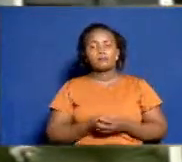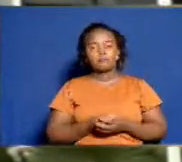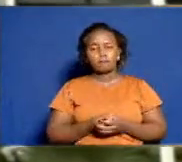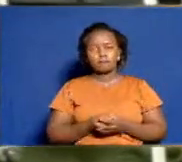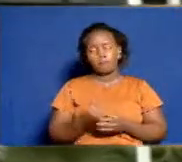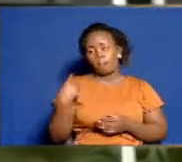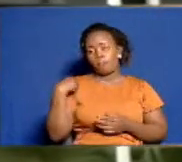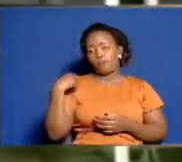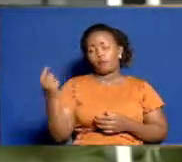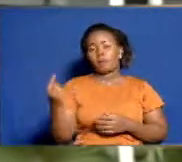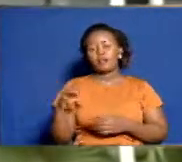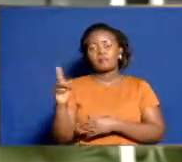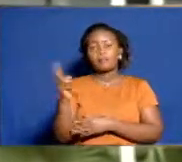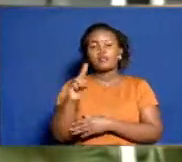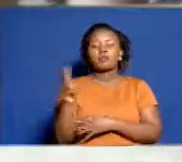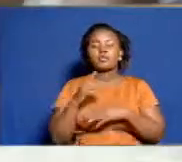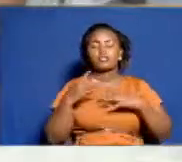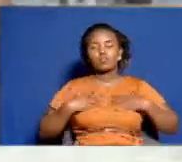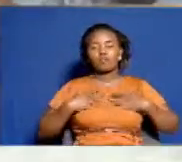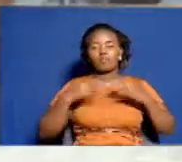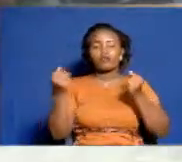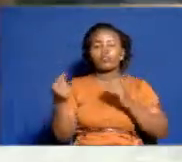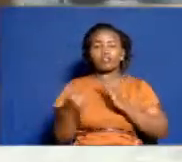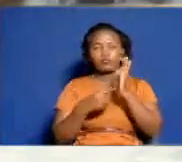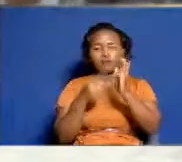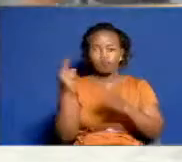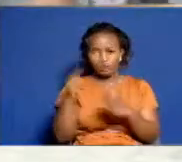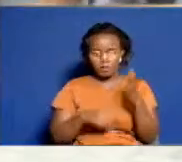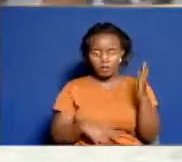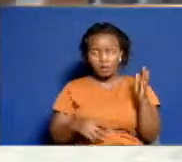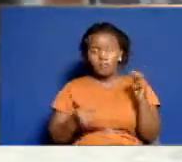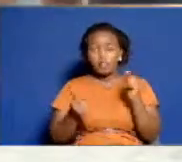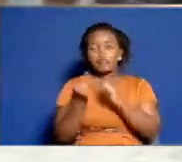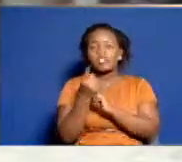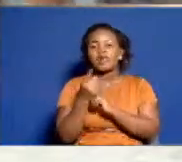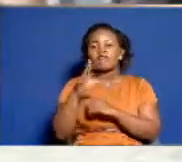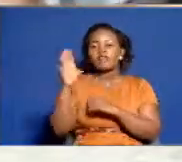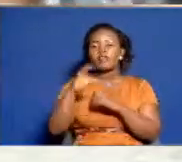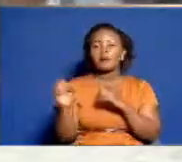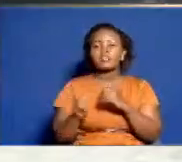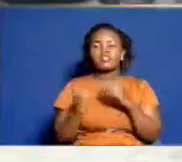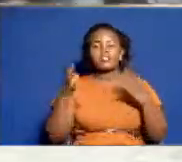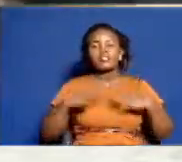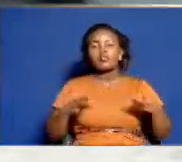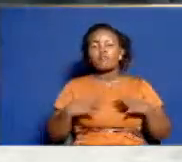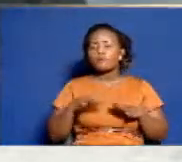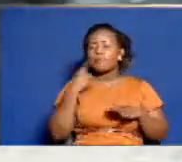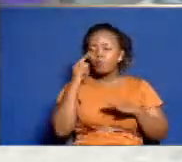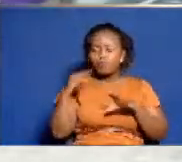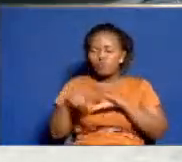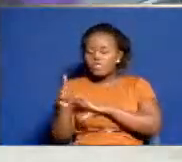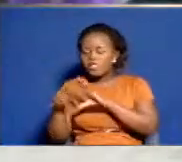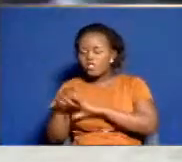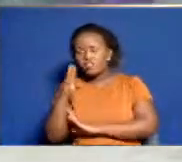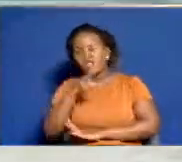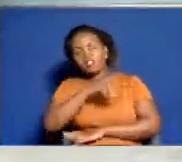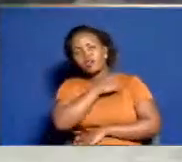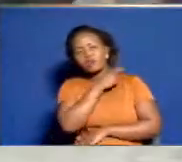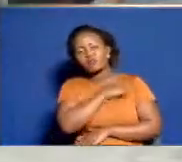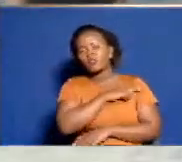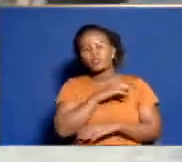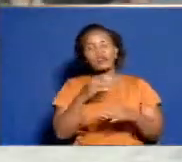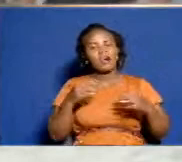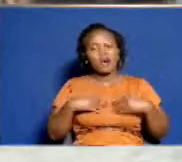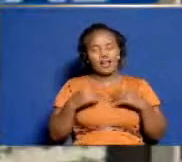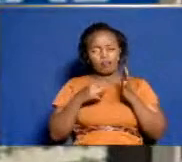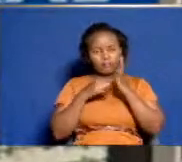Statistics by the Ministry of Health have revealed that 11% of individuals attending general medical facilities in the country have symptoms